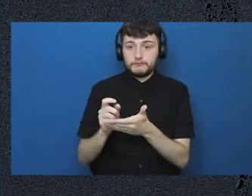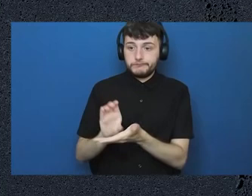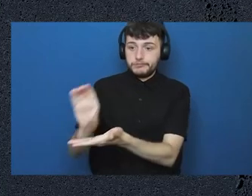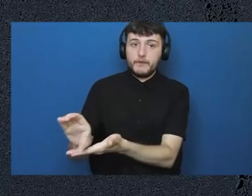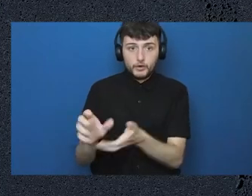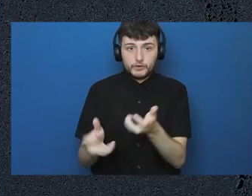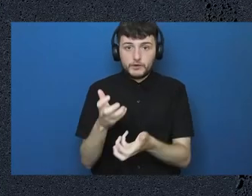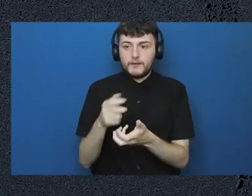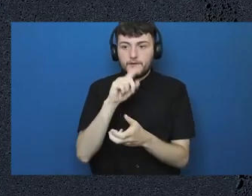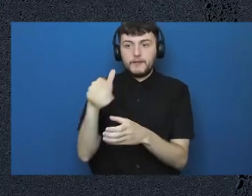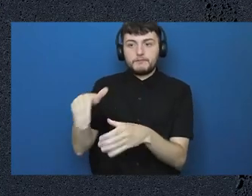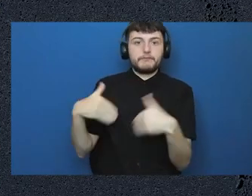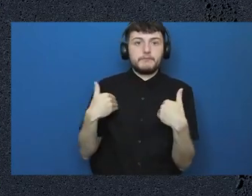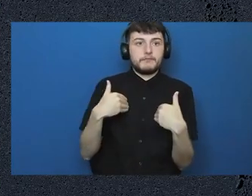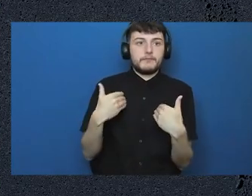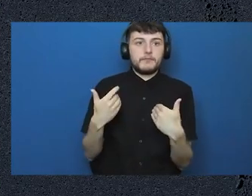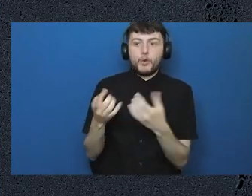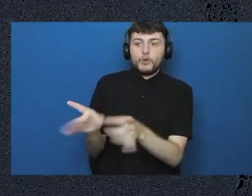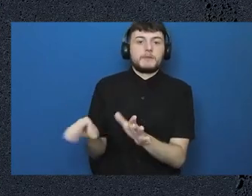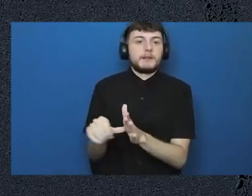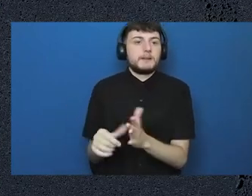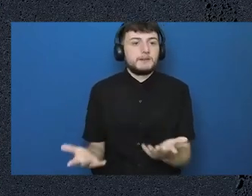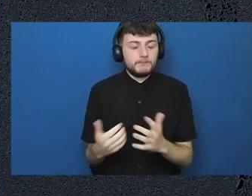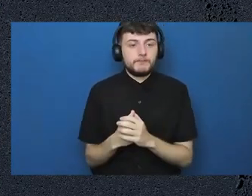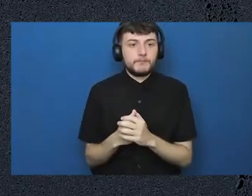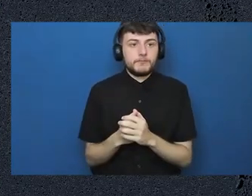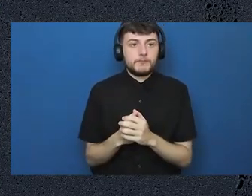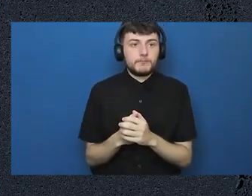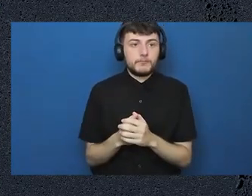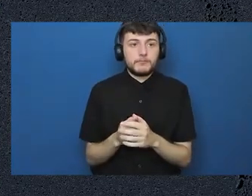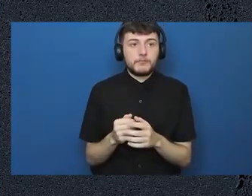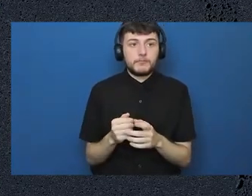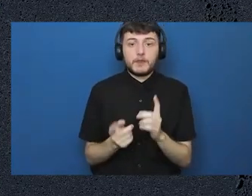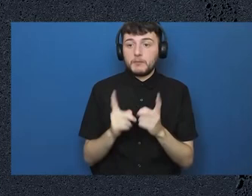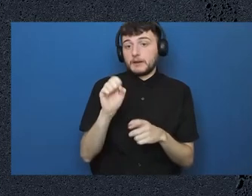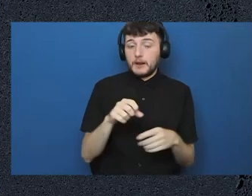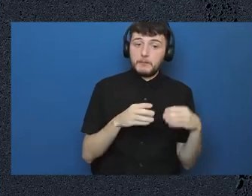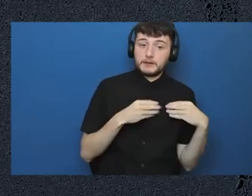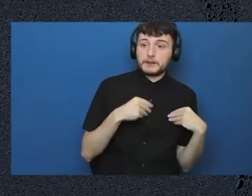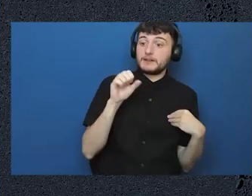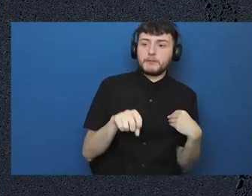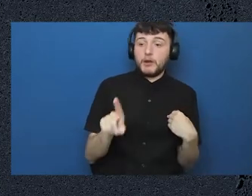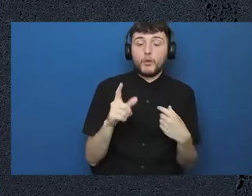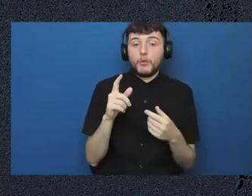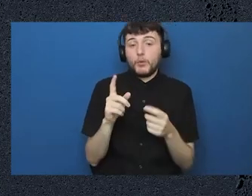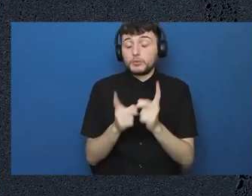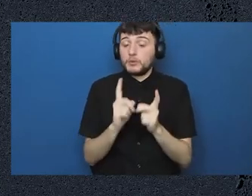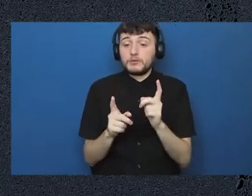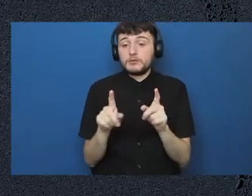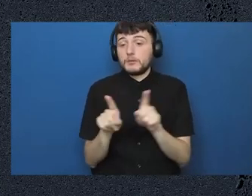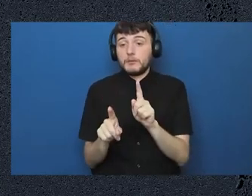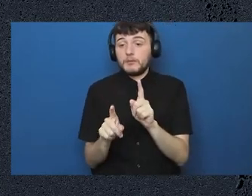that you're there because you're passionate about it, but sometimes you're just there because you're into it and you just have to, you know, keep at it and keep going through